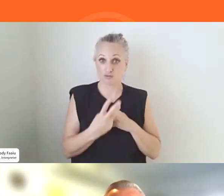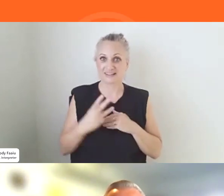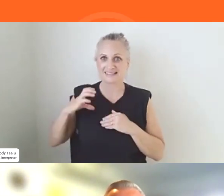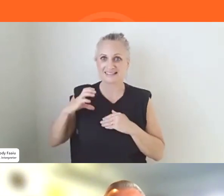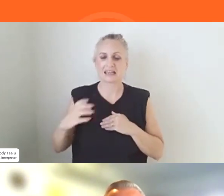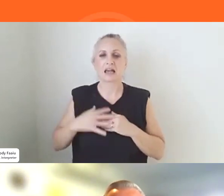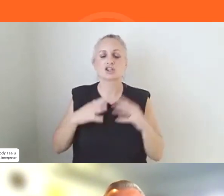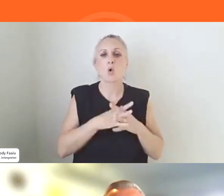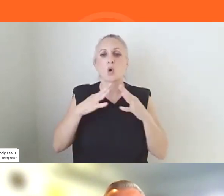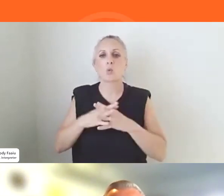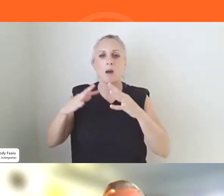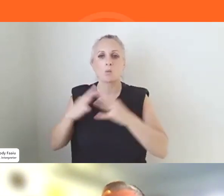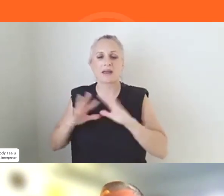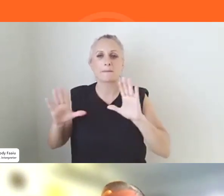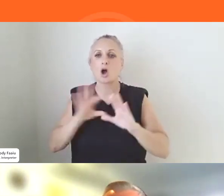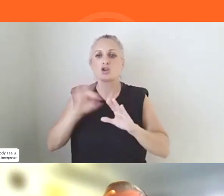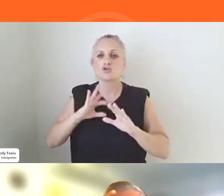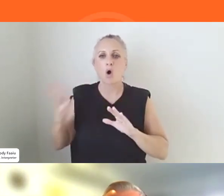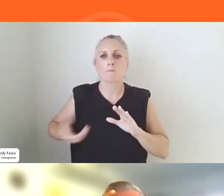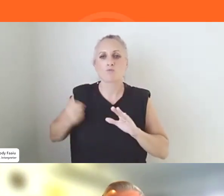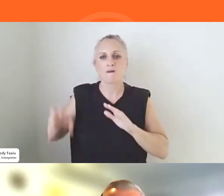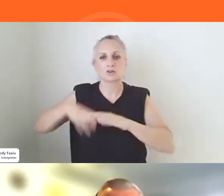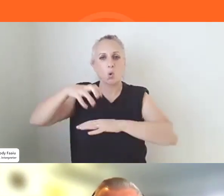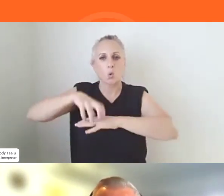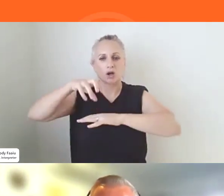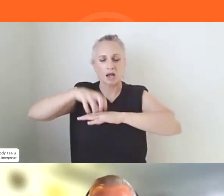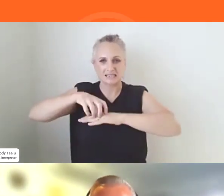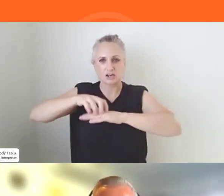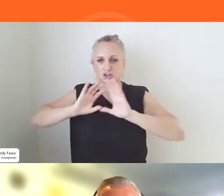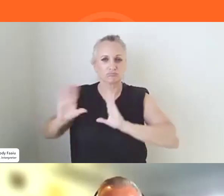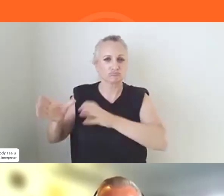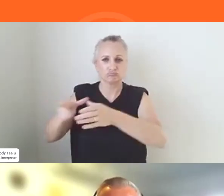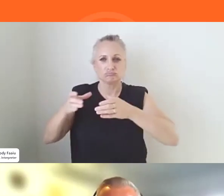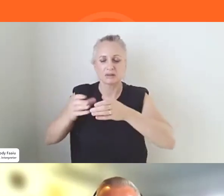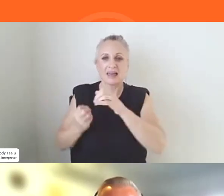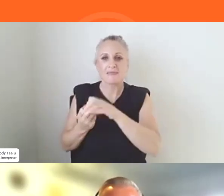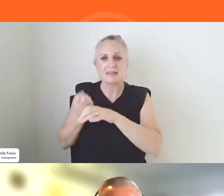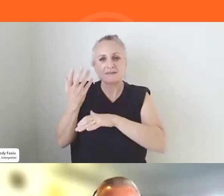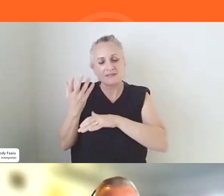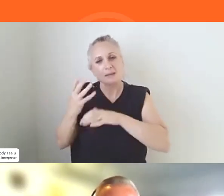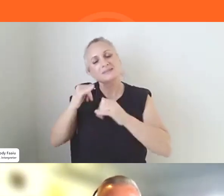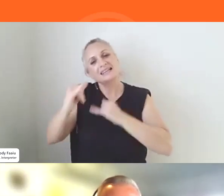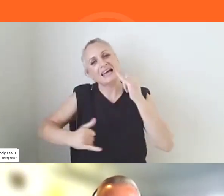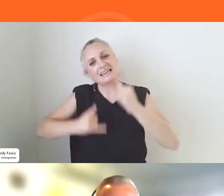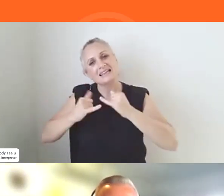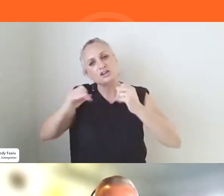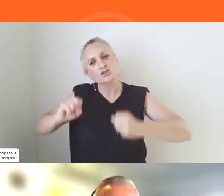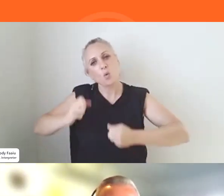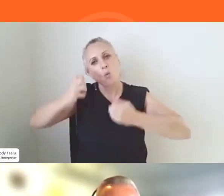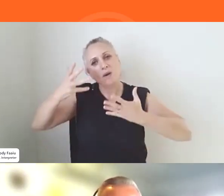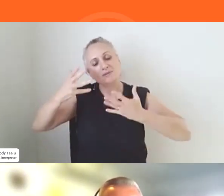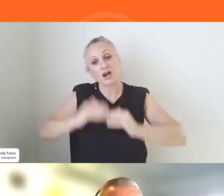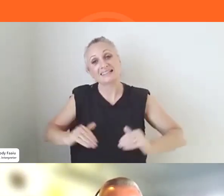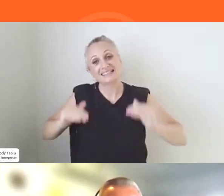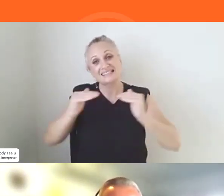public interest non-profit organization that develops international web standards. It's the standard that the European